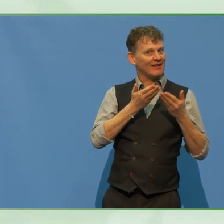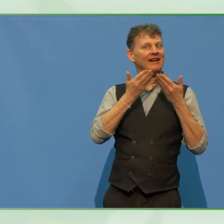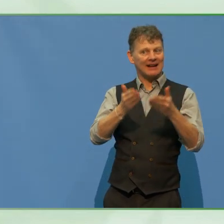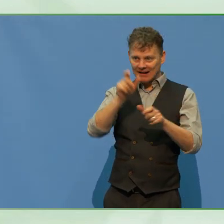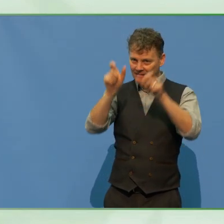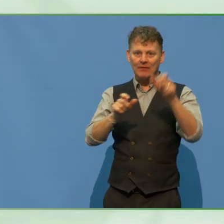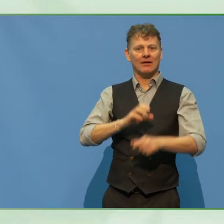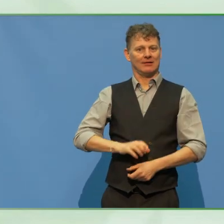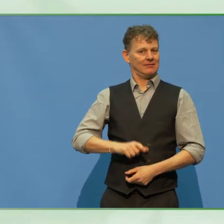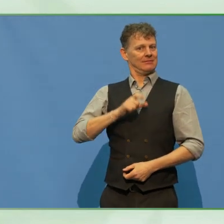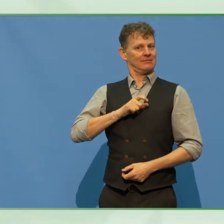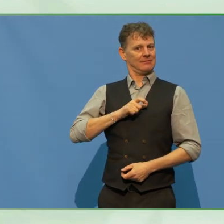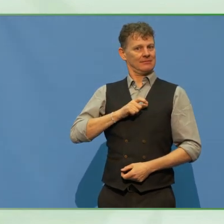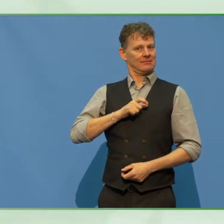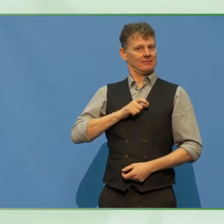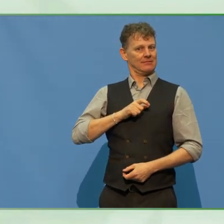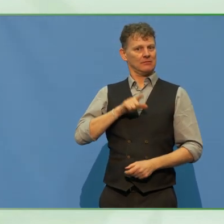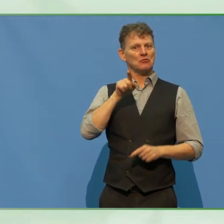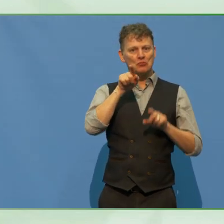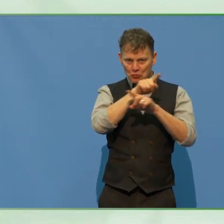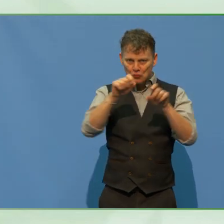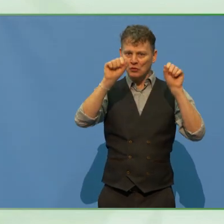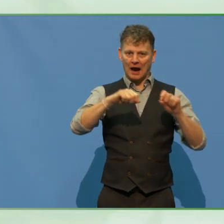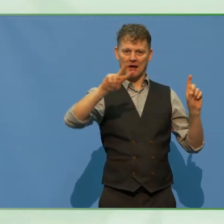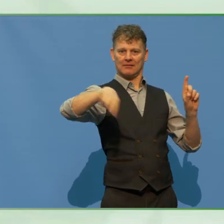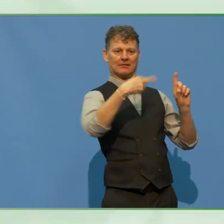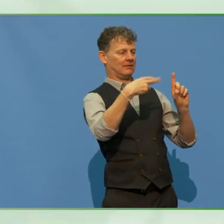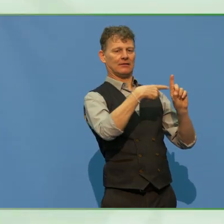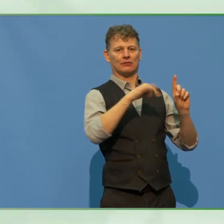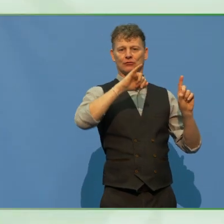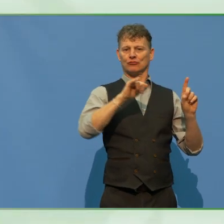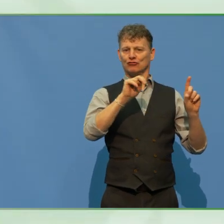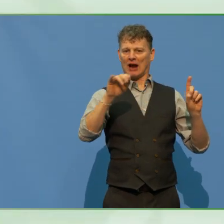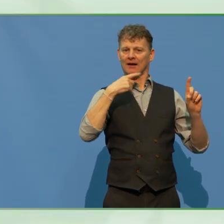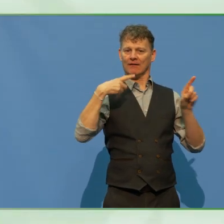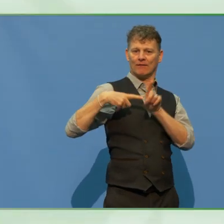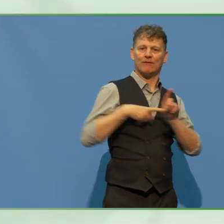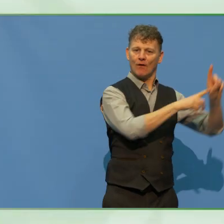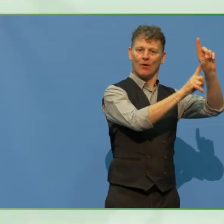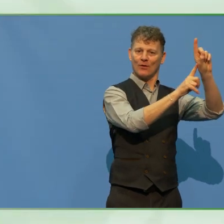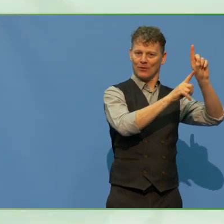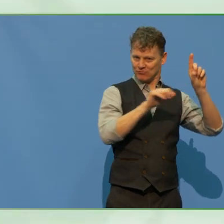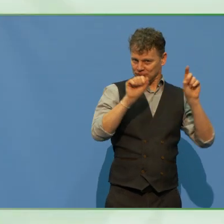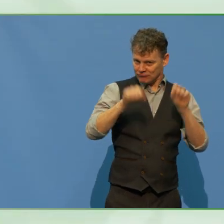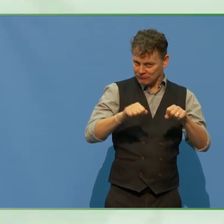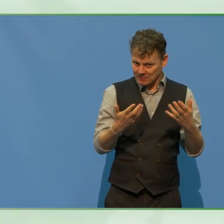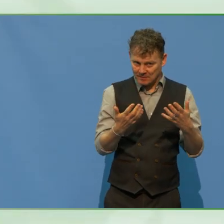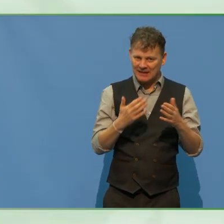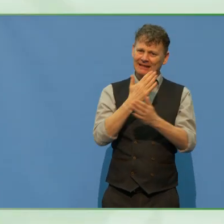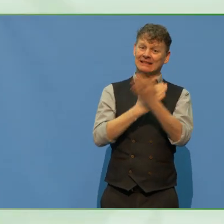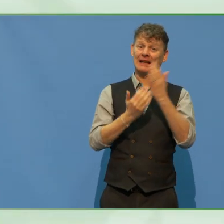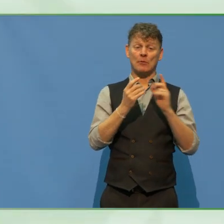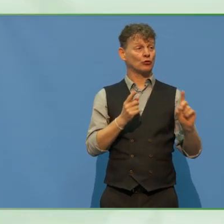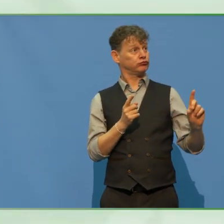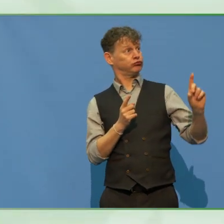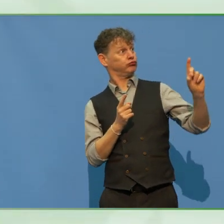can be sitting in her chair in 6 months, in 6 years. And I think when we think about disabled leadership, which is what I talked about